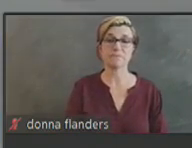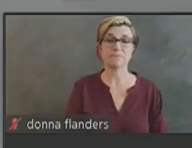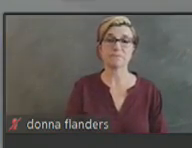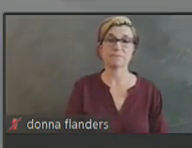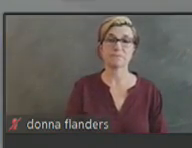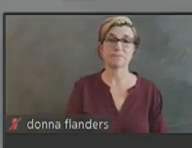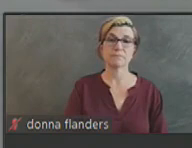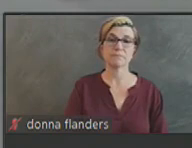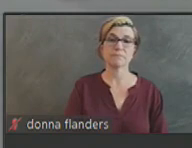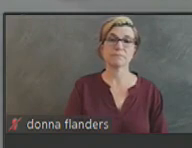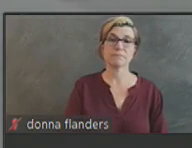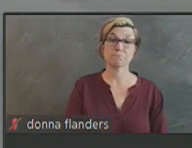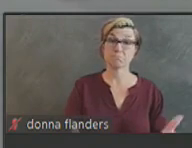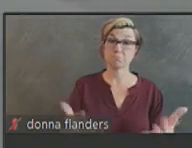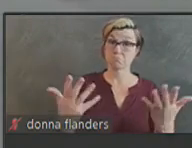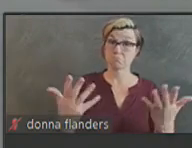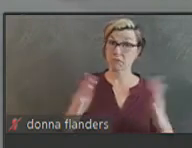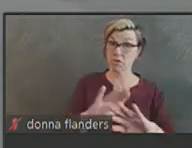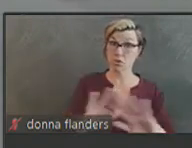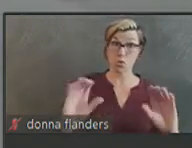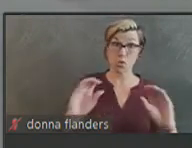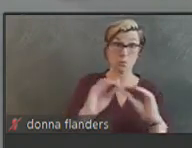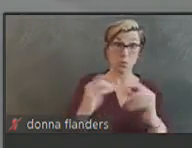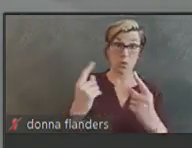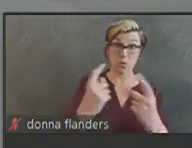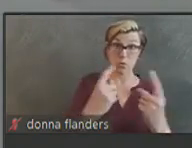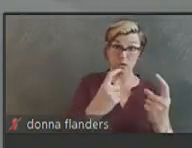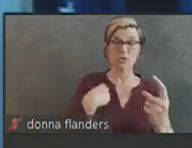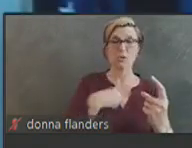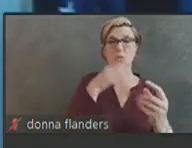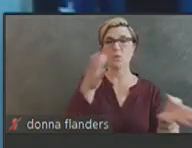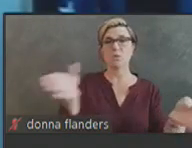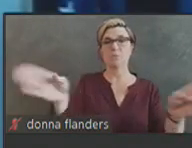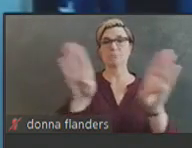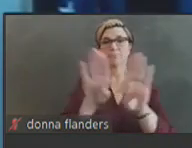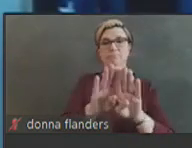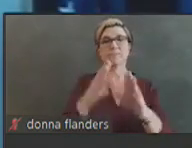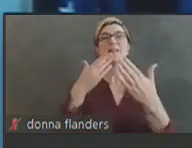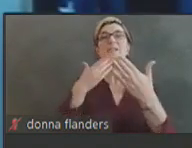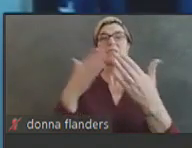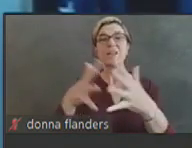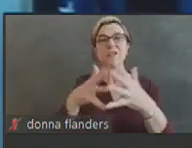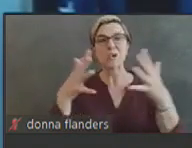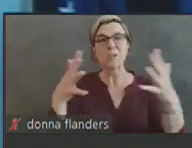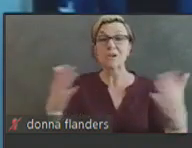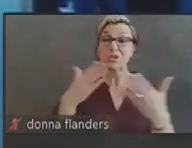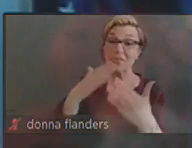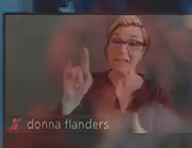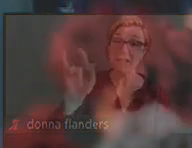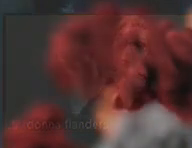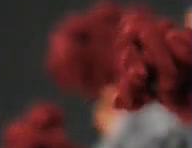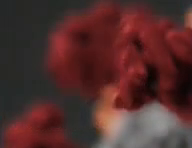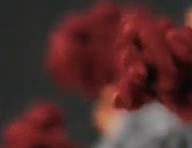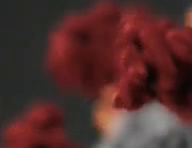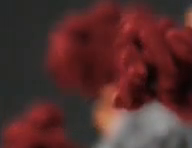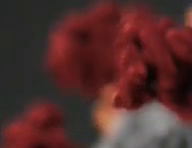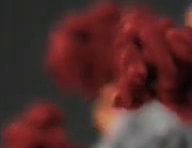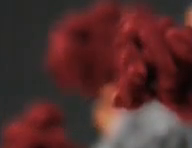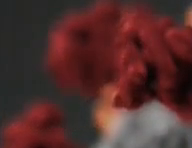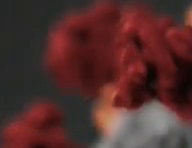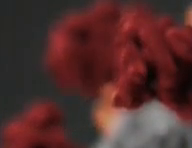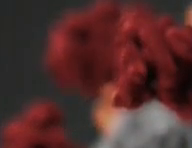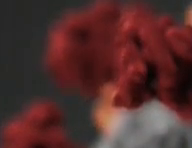if there are no more questions, that concludes our news conference. All right. Thank you so much. Thanks for coming, Tyler. Thank you.